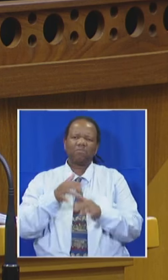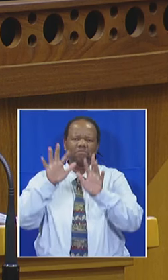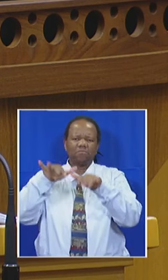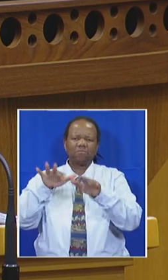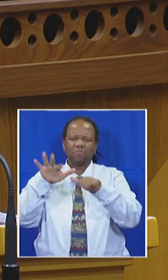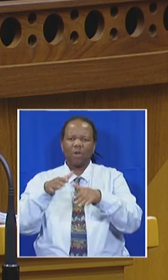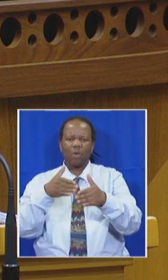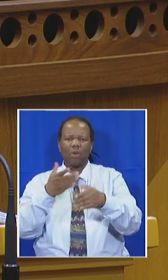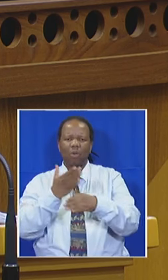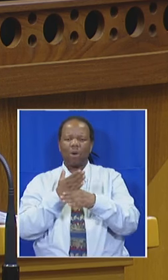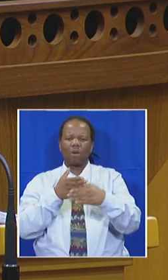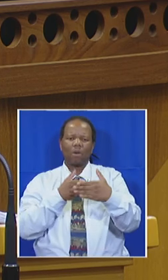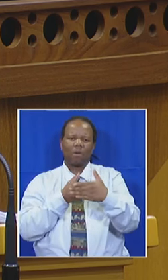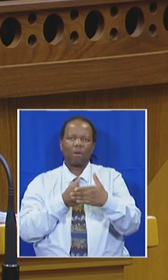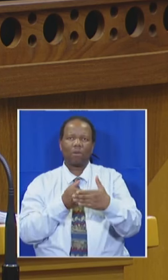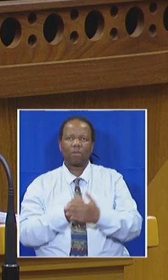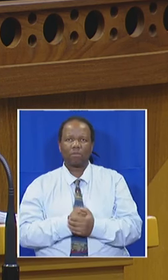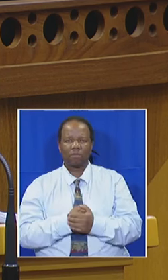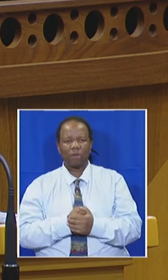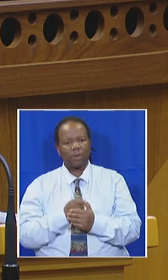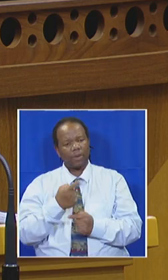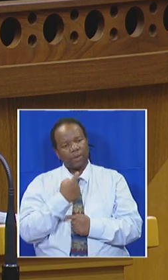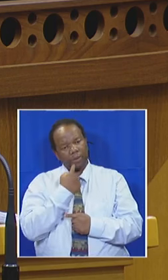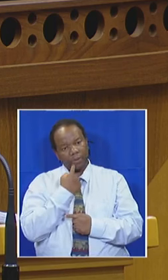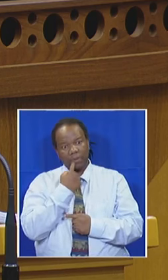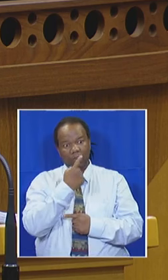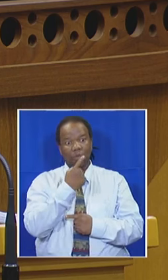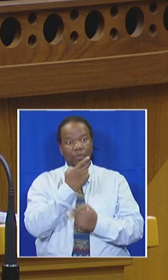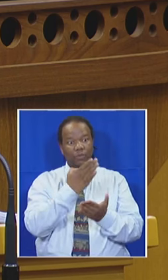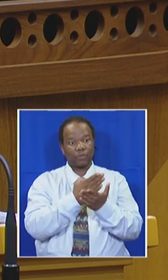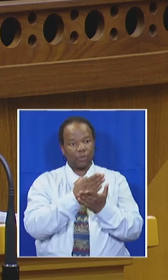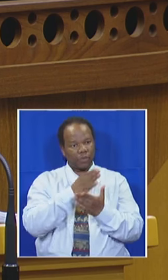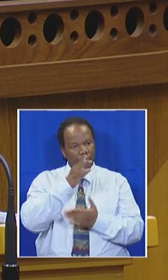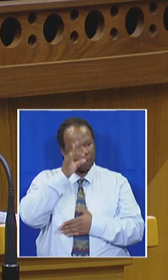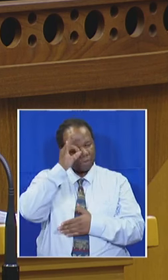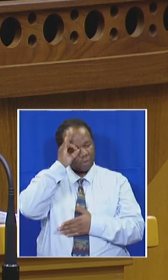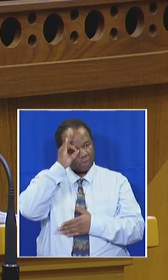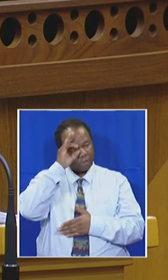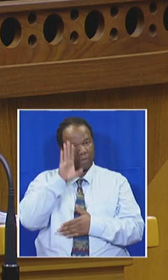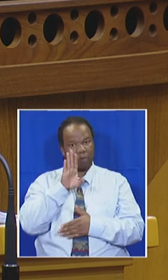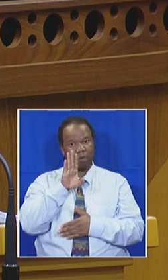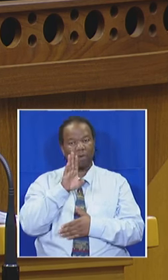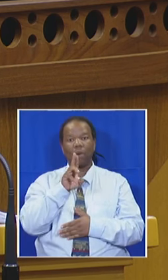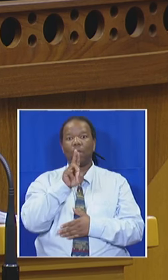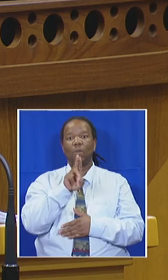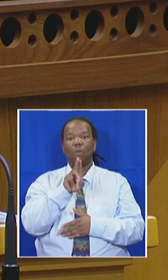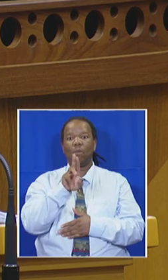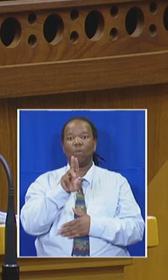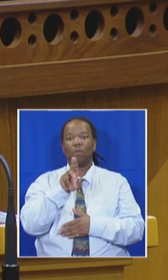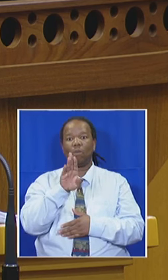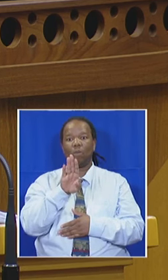We are sure, Umntwana wakwaPhindangene, that government is determined